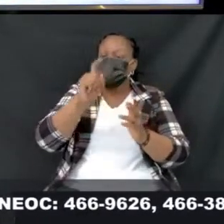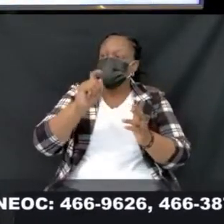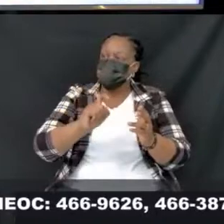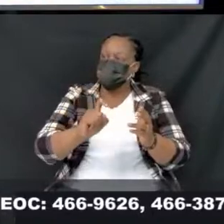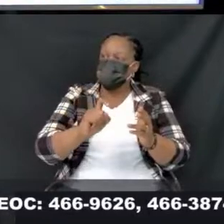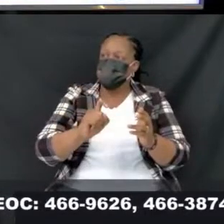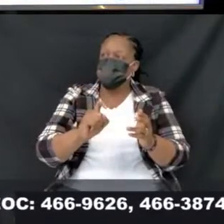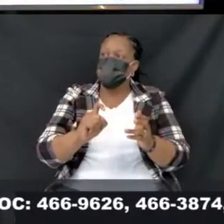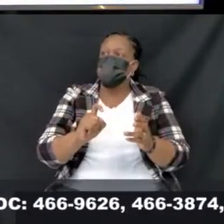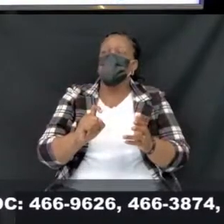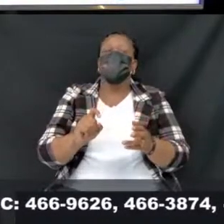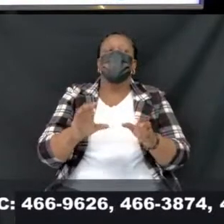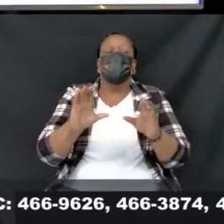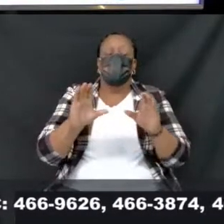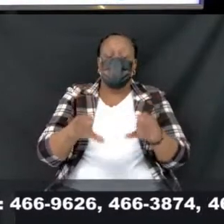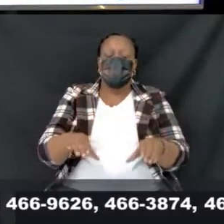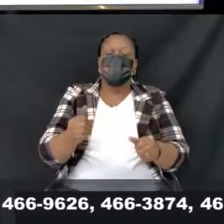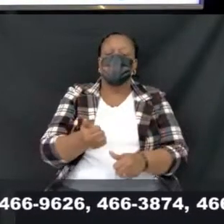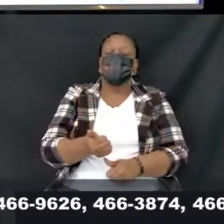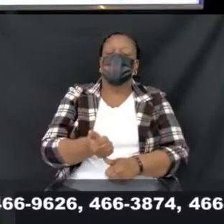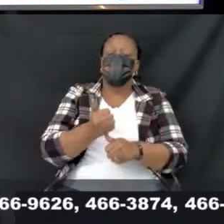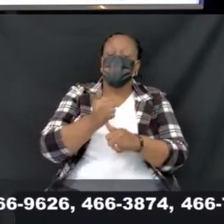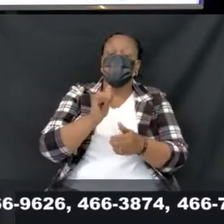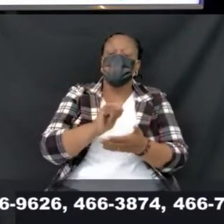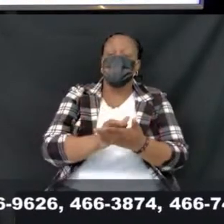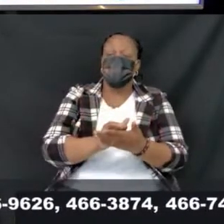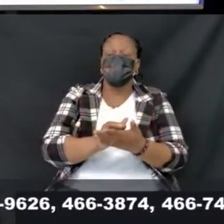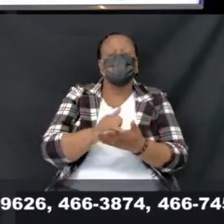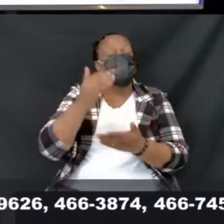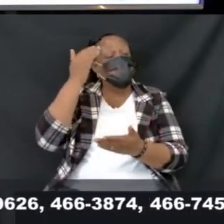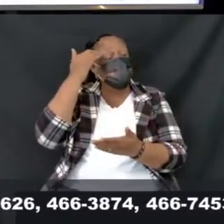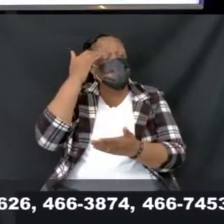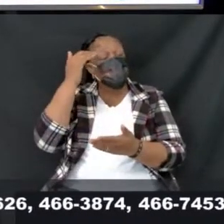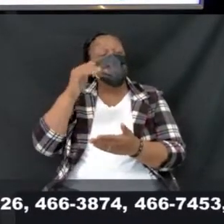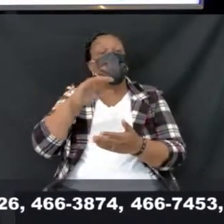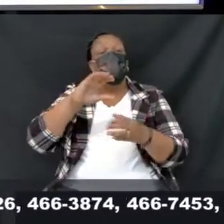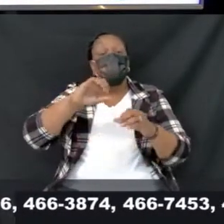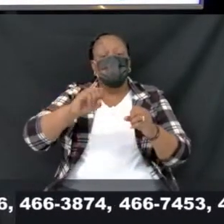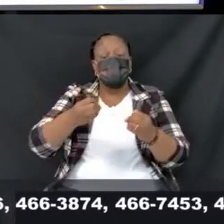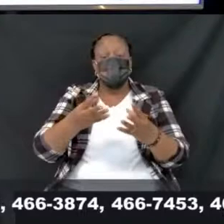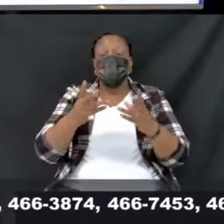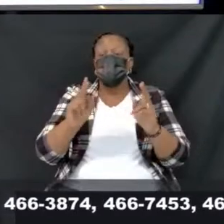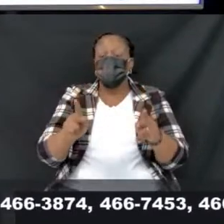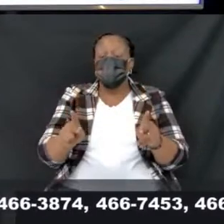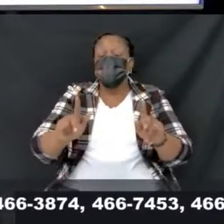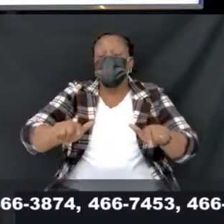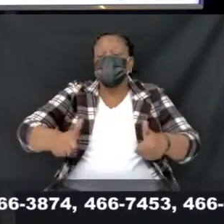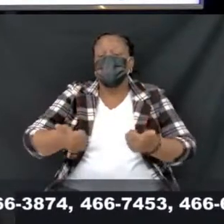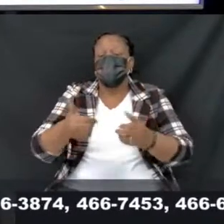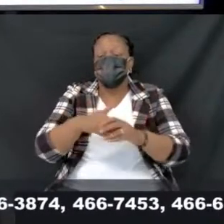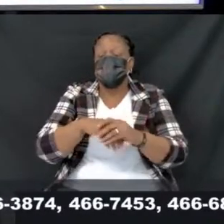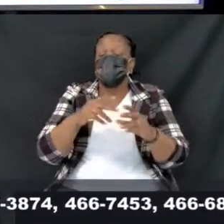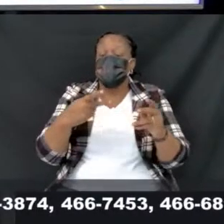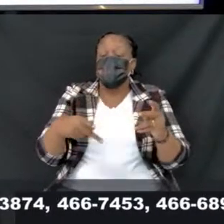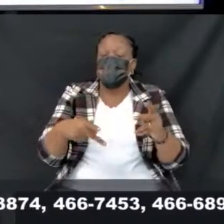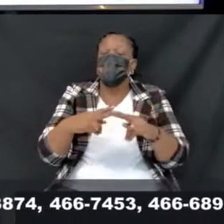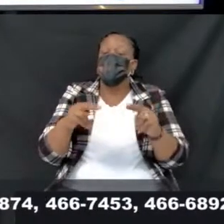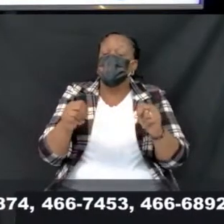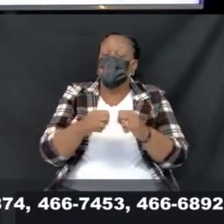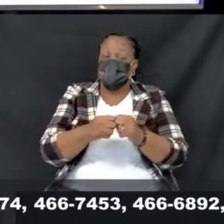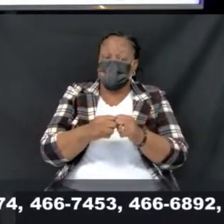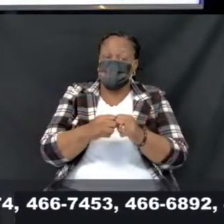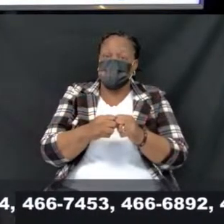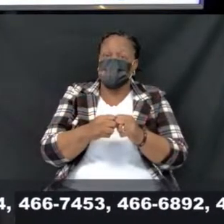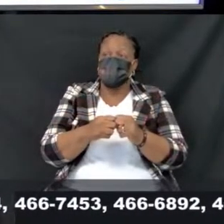us, can give them the necessary support so that we can have this activity become a success.